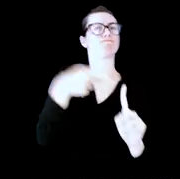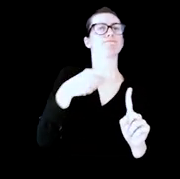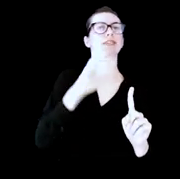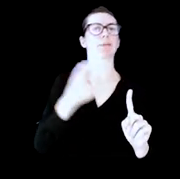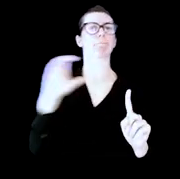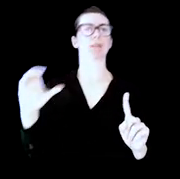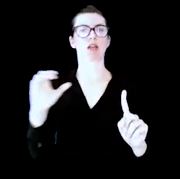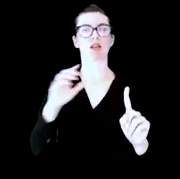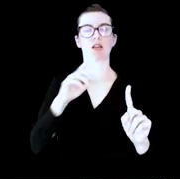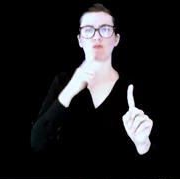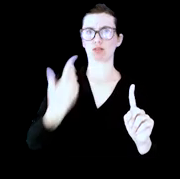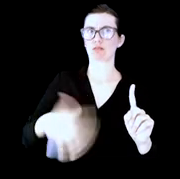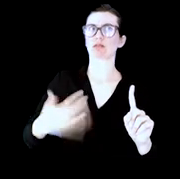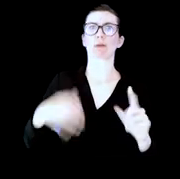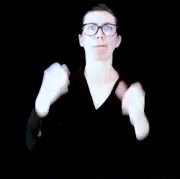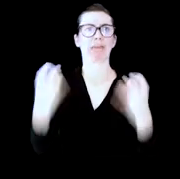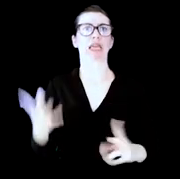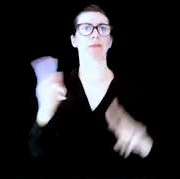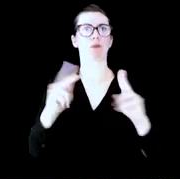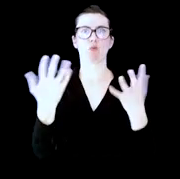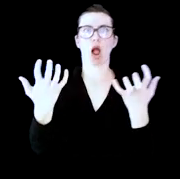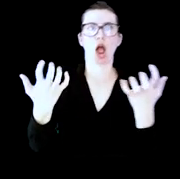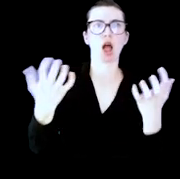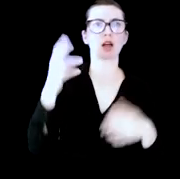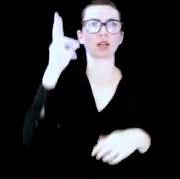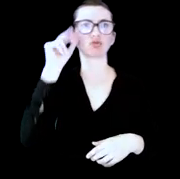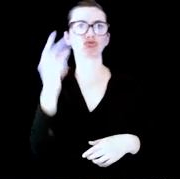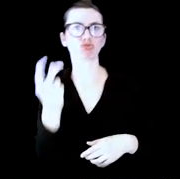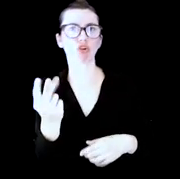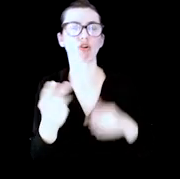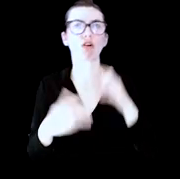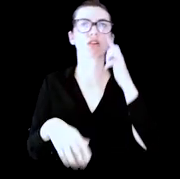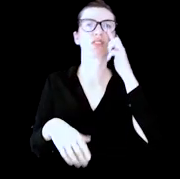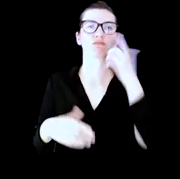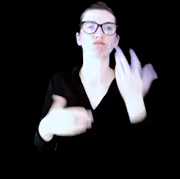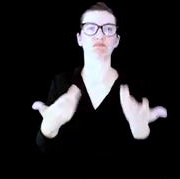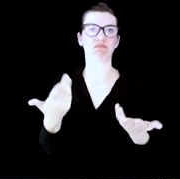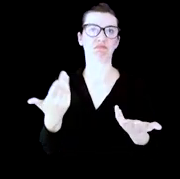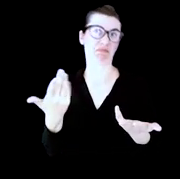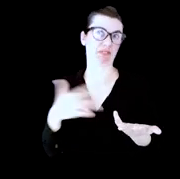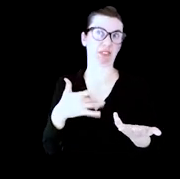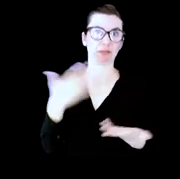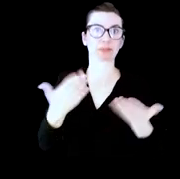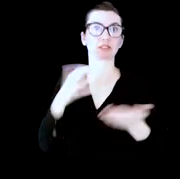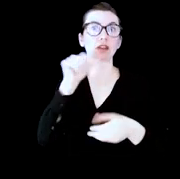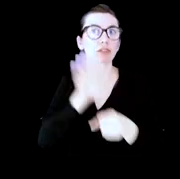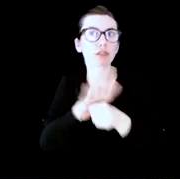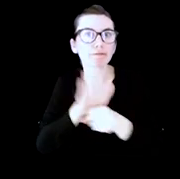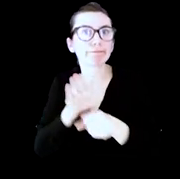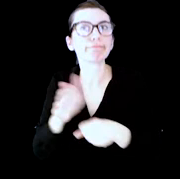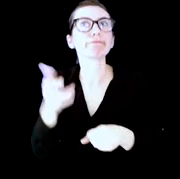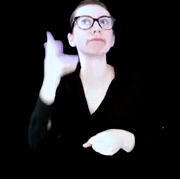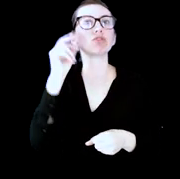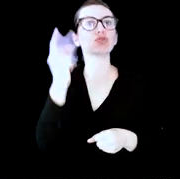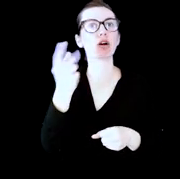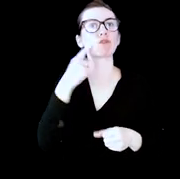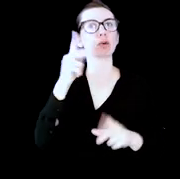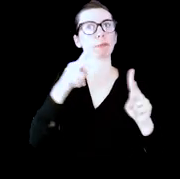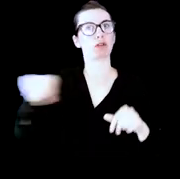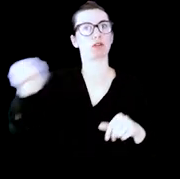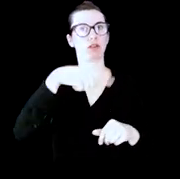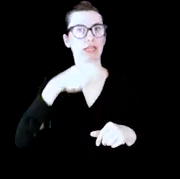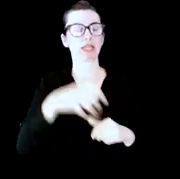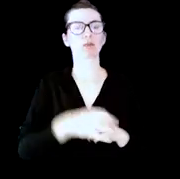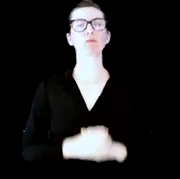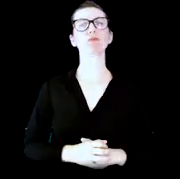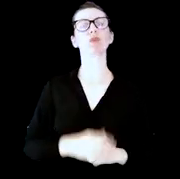demand for hearing dogs, and it's, you know, there's not probably not enough for as many people who need them, but can you share what